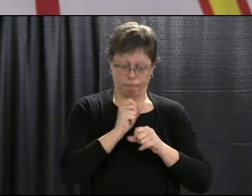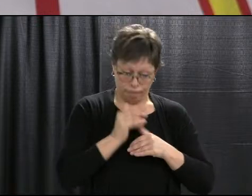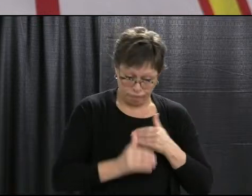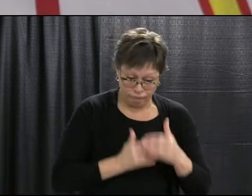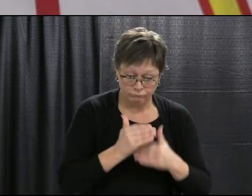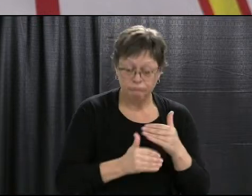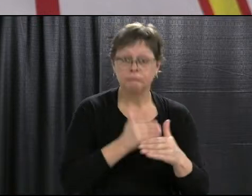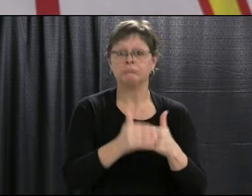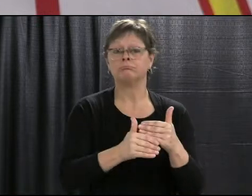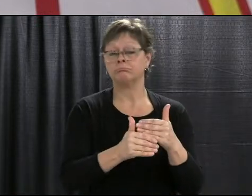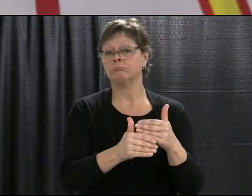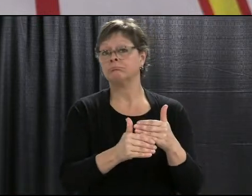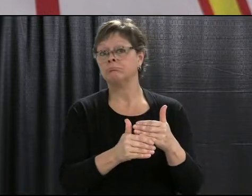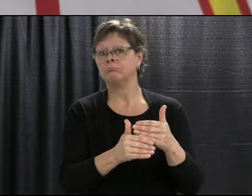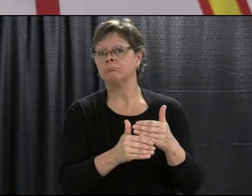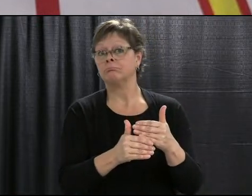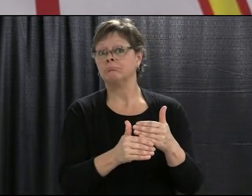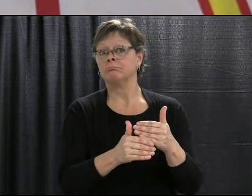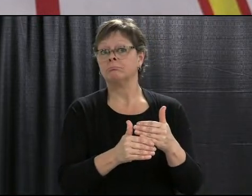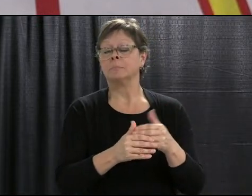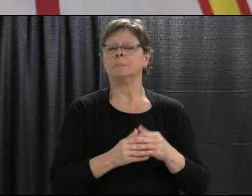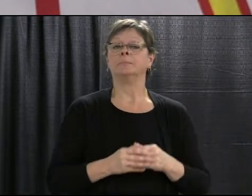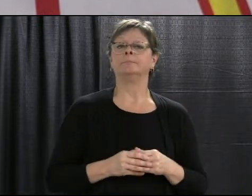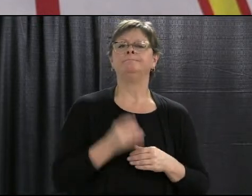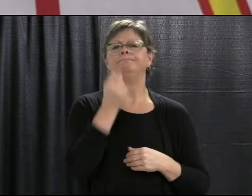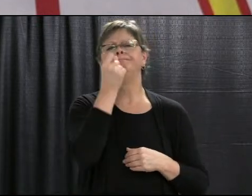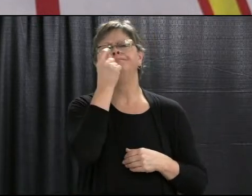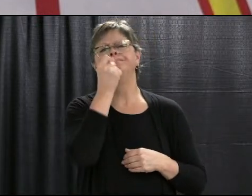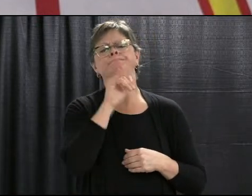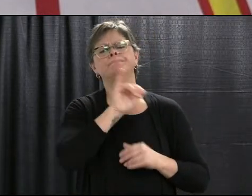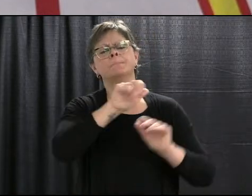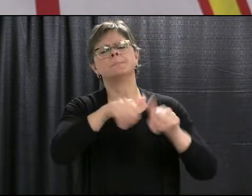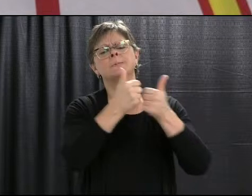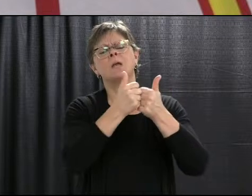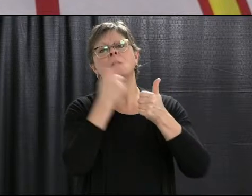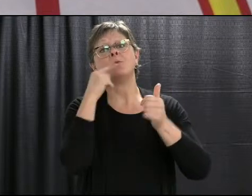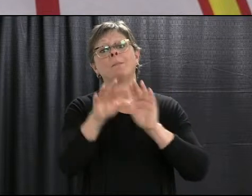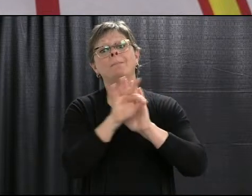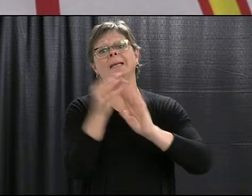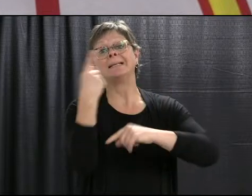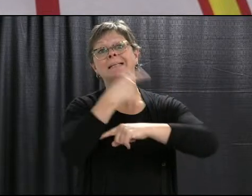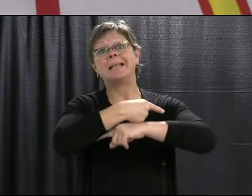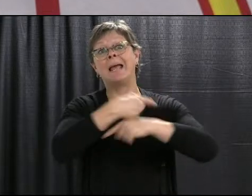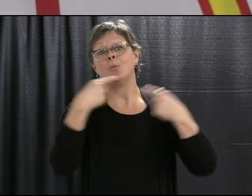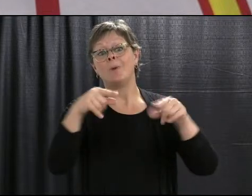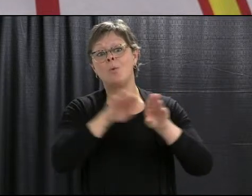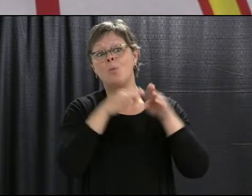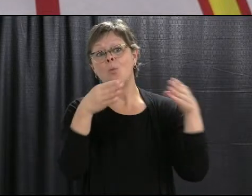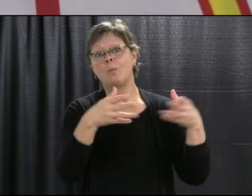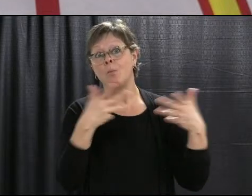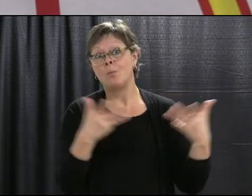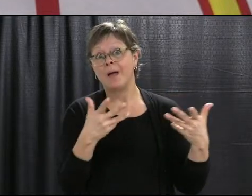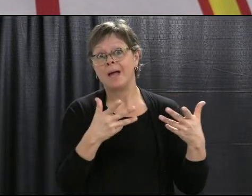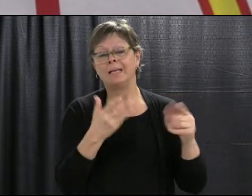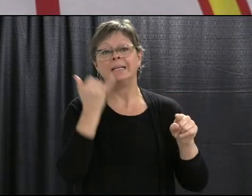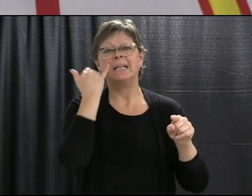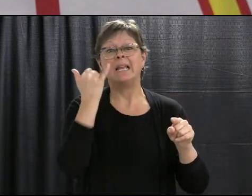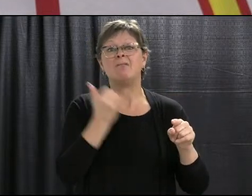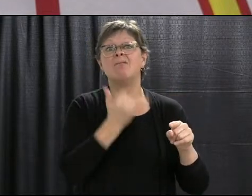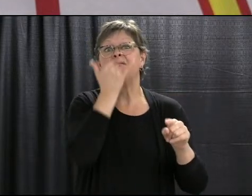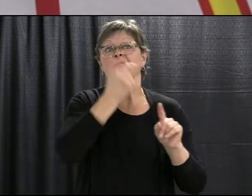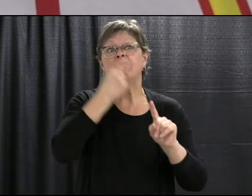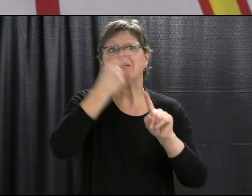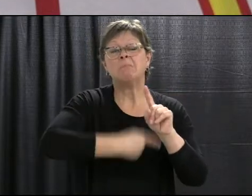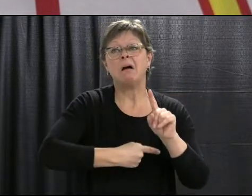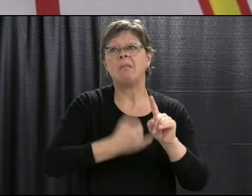in terms of that. The challenge, Brian, in giving a date is that if we're off by a month or 6 months